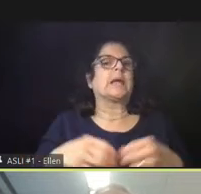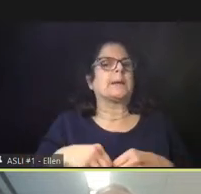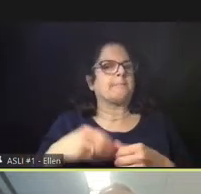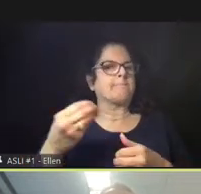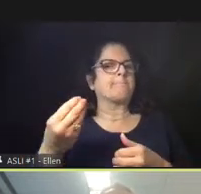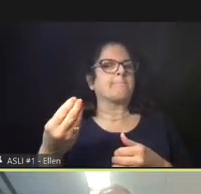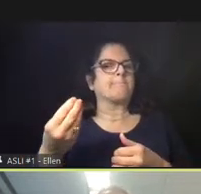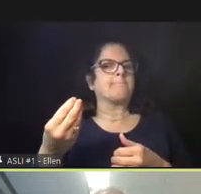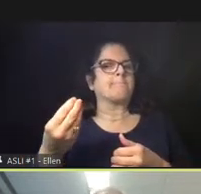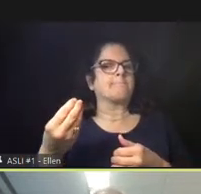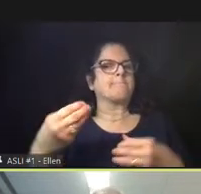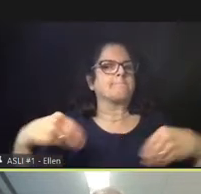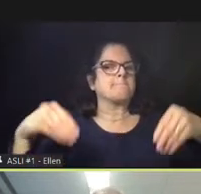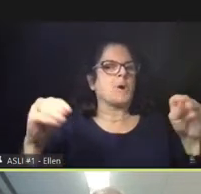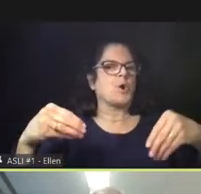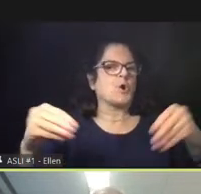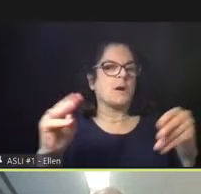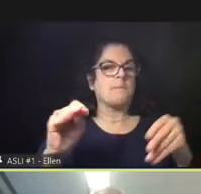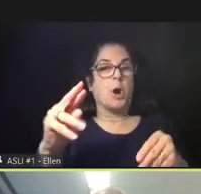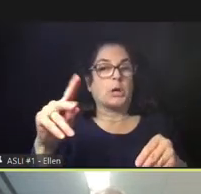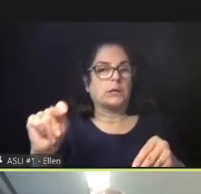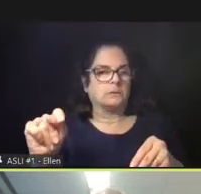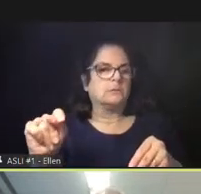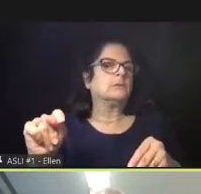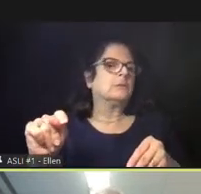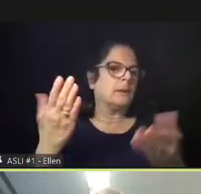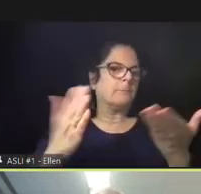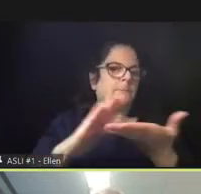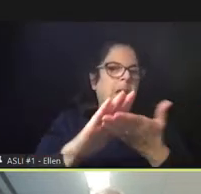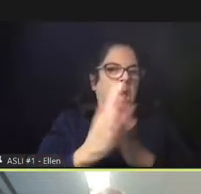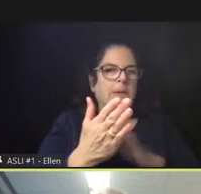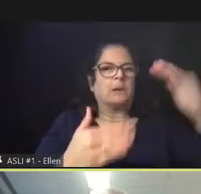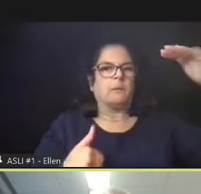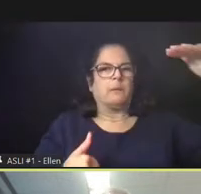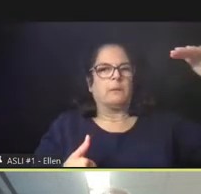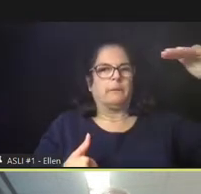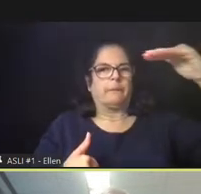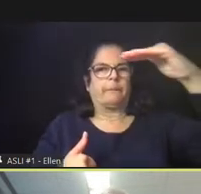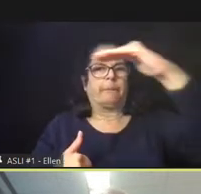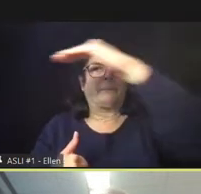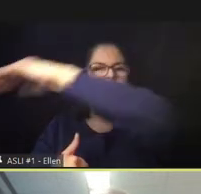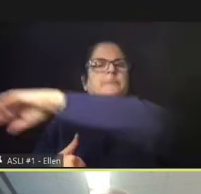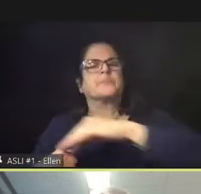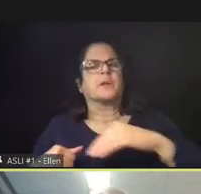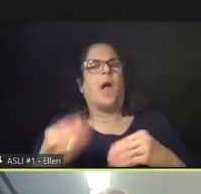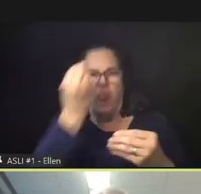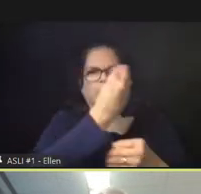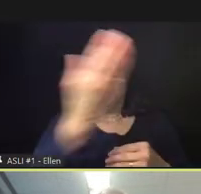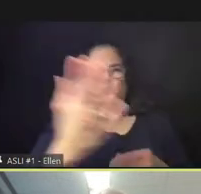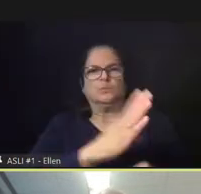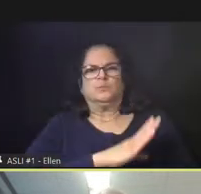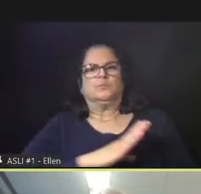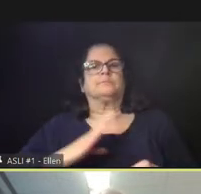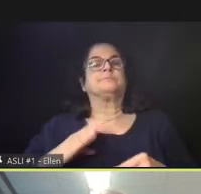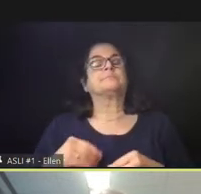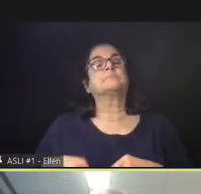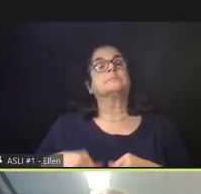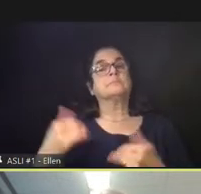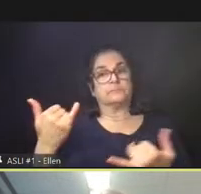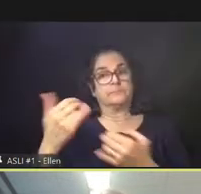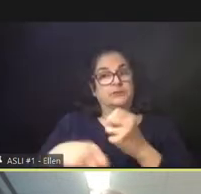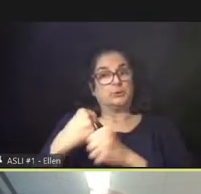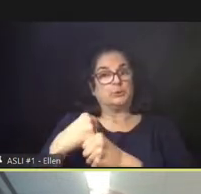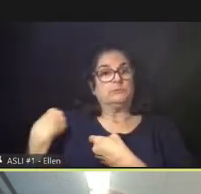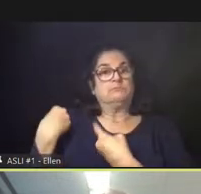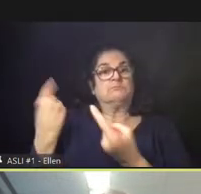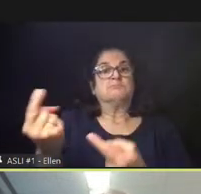to keep the board apprised as we move forward. With regard to year-to-date numbers, we see positive variance across all line